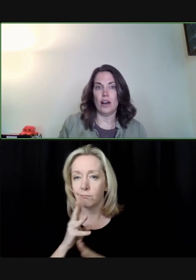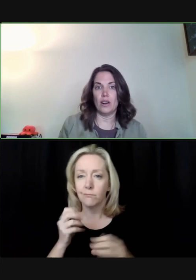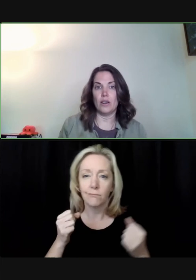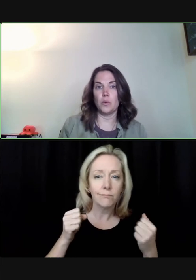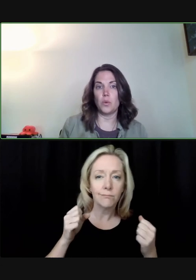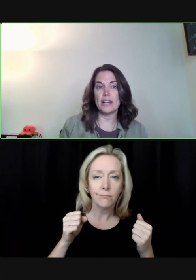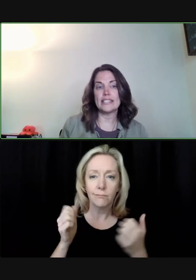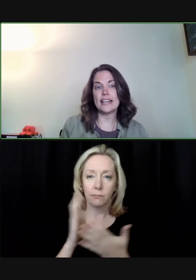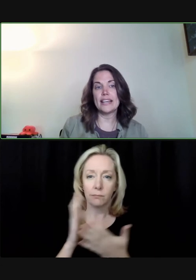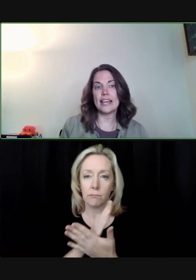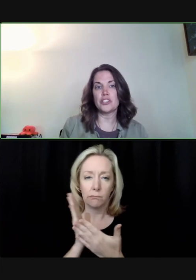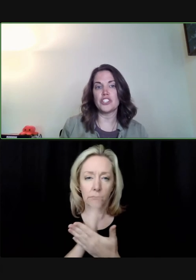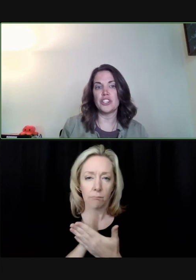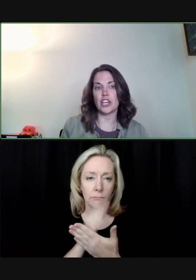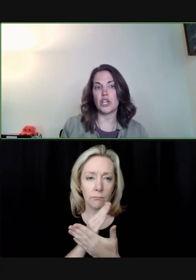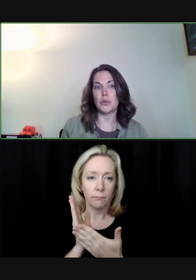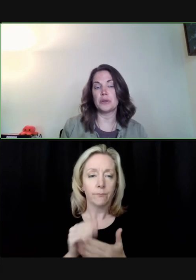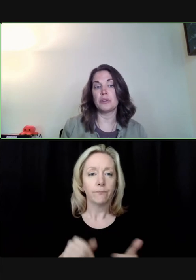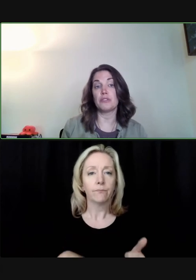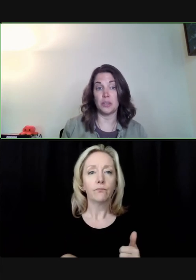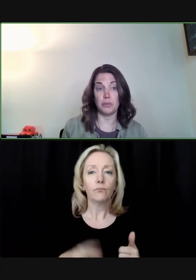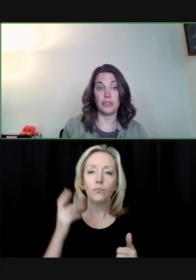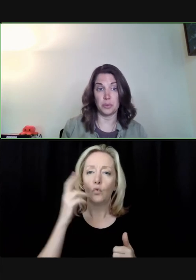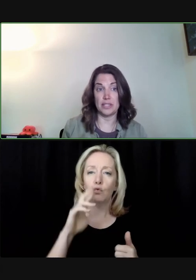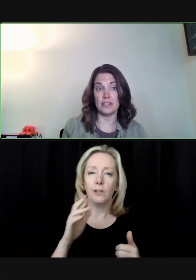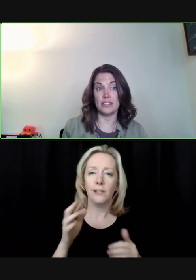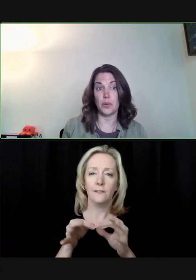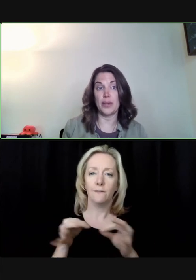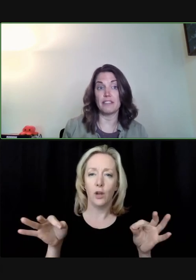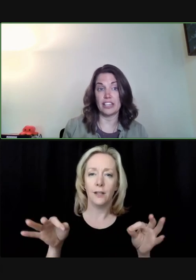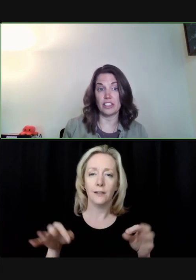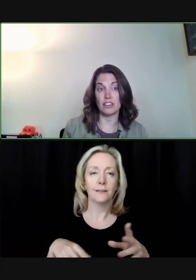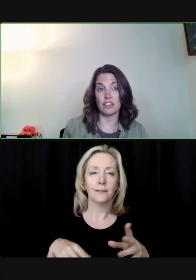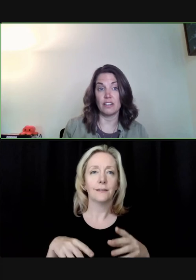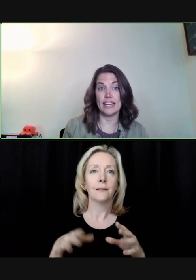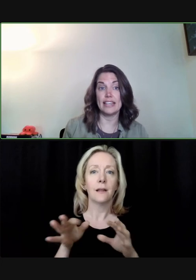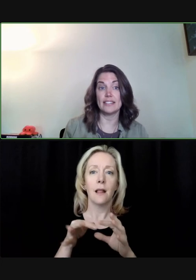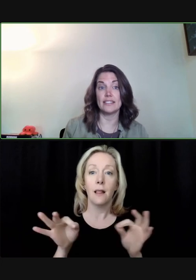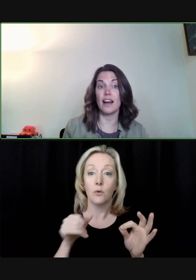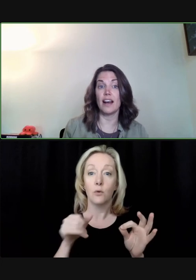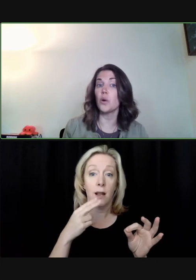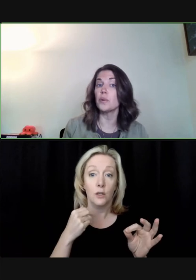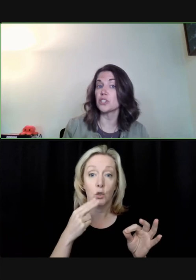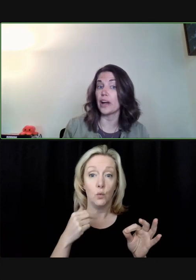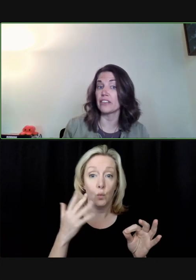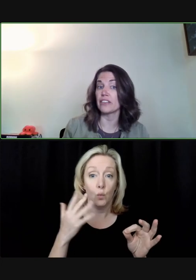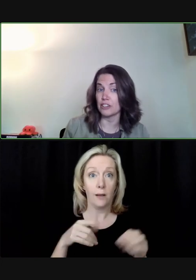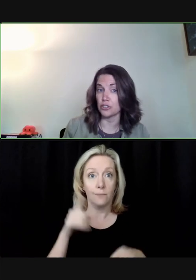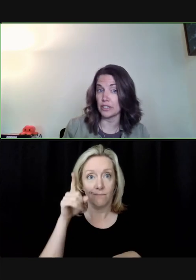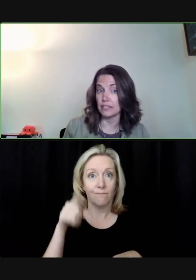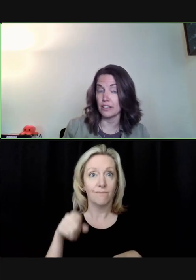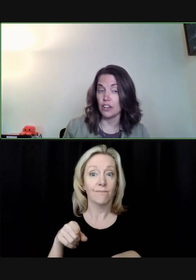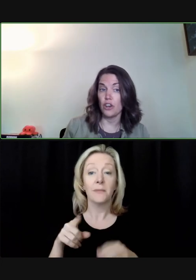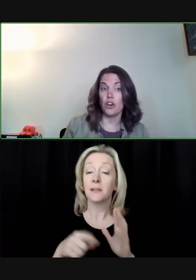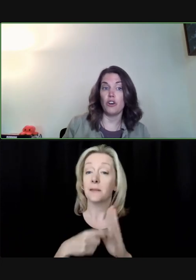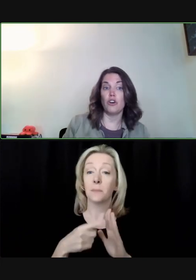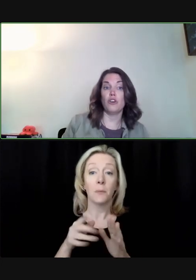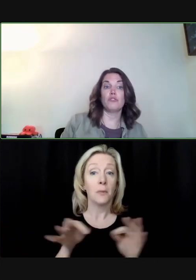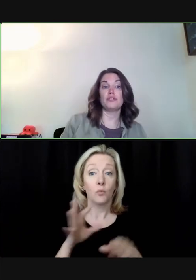So I say language is not cute for some of these reasons that we have here. It's not always acquired